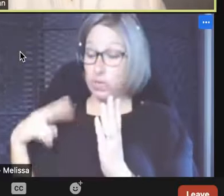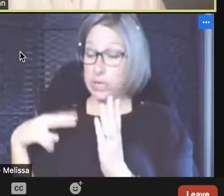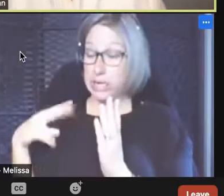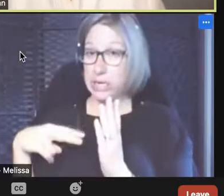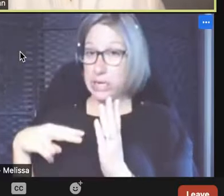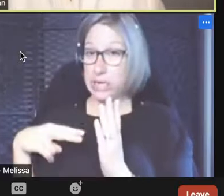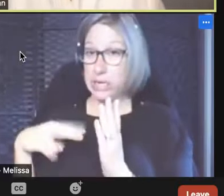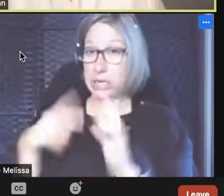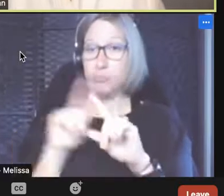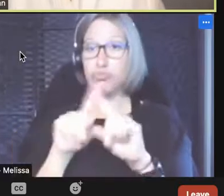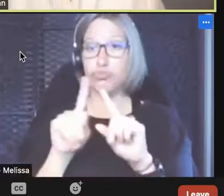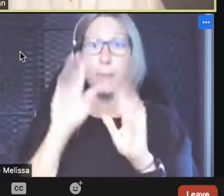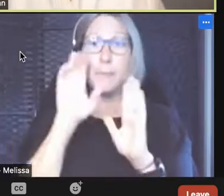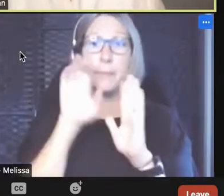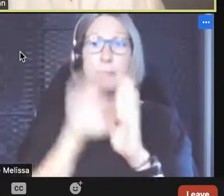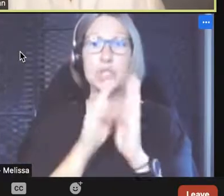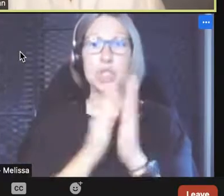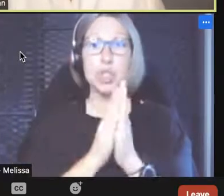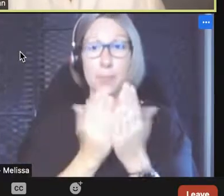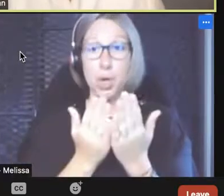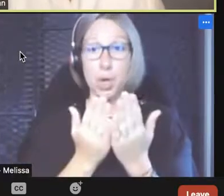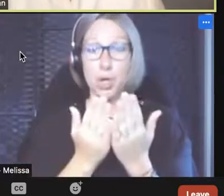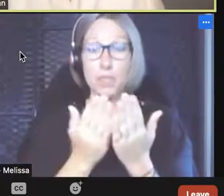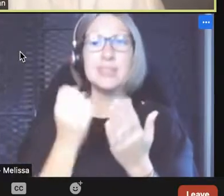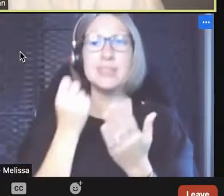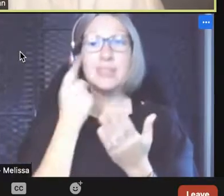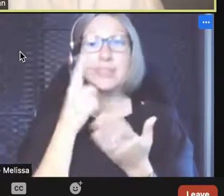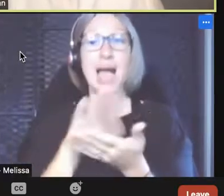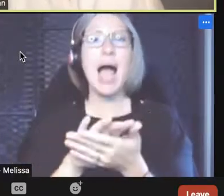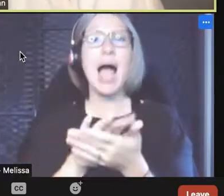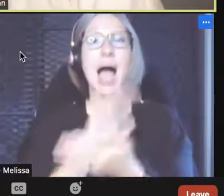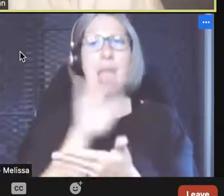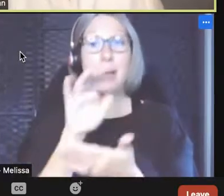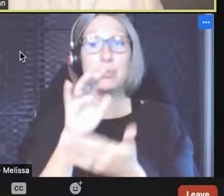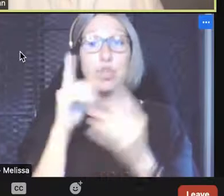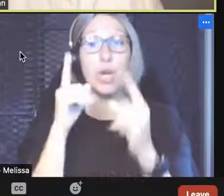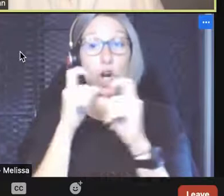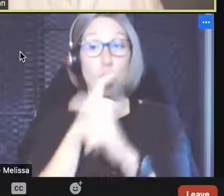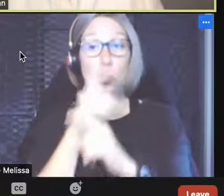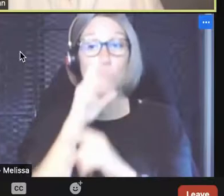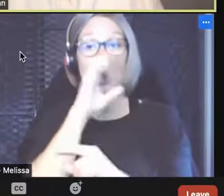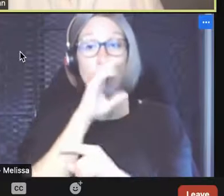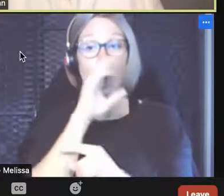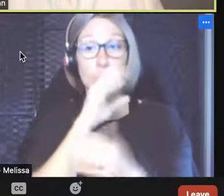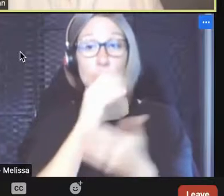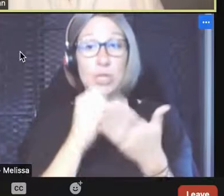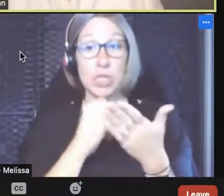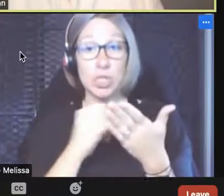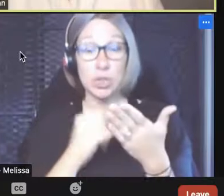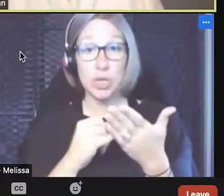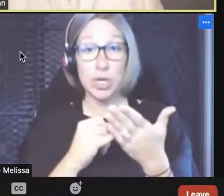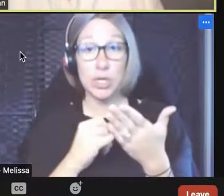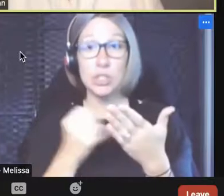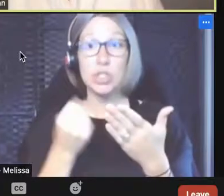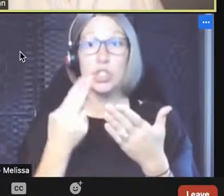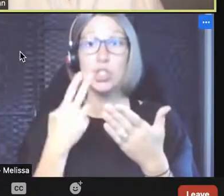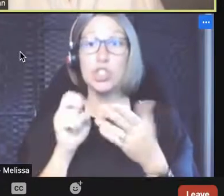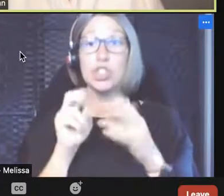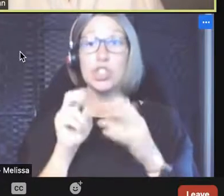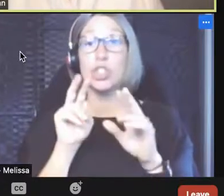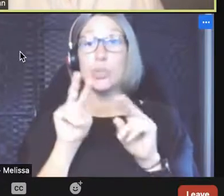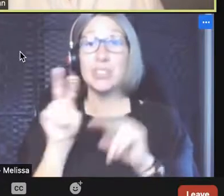of picture books to her. The picture books featured abstract and complex cartoonish illustrations. She was staring at the lights,